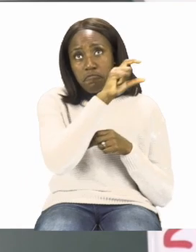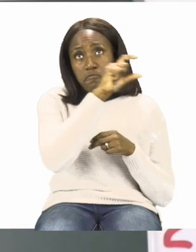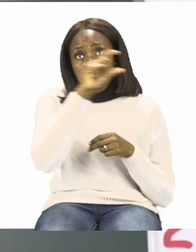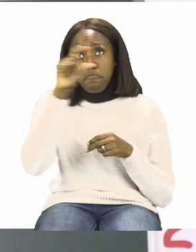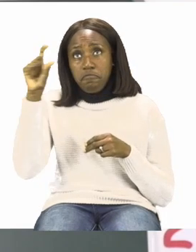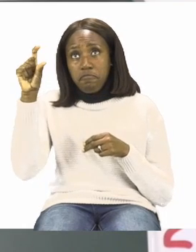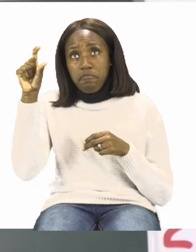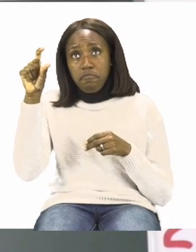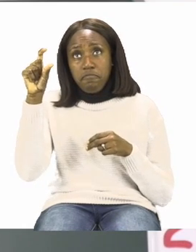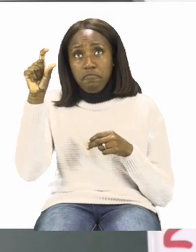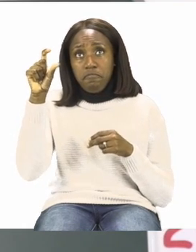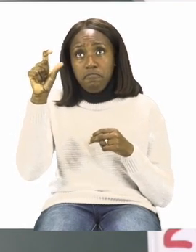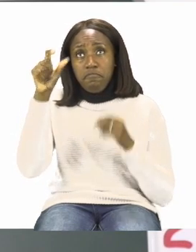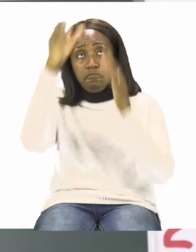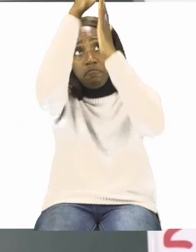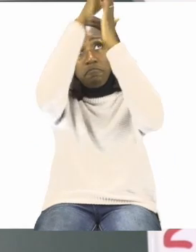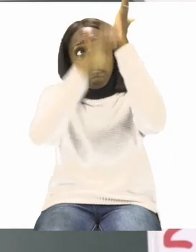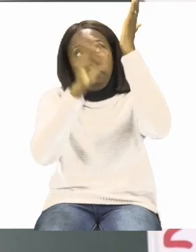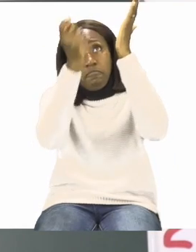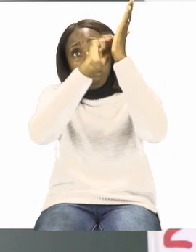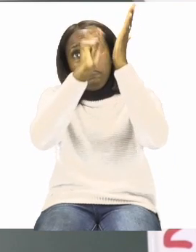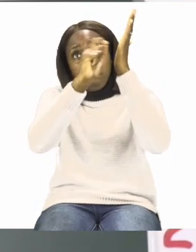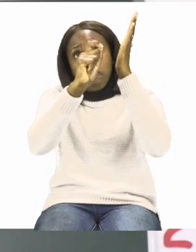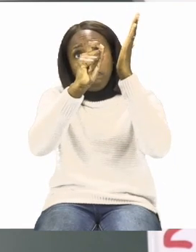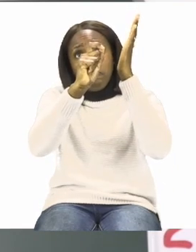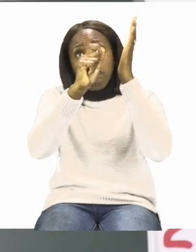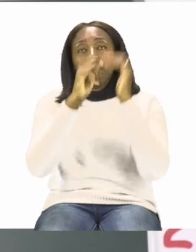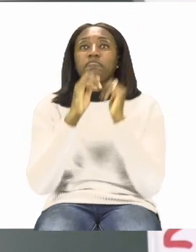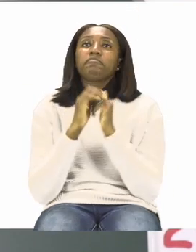second word on the board? It says